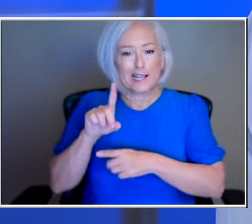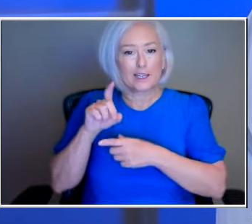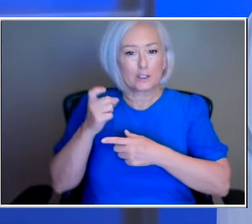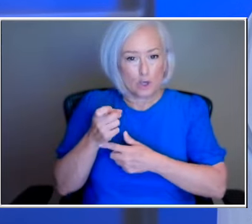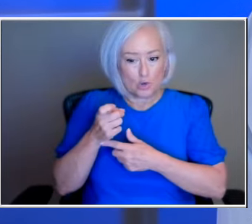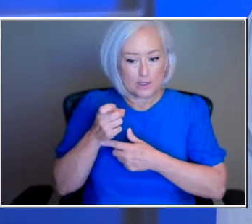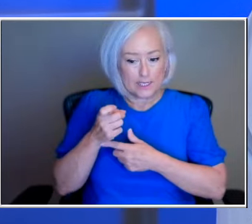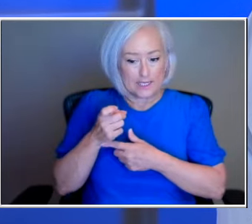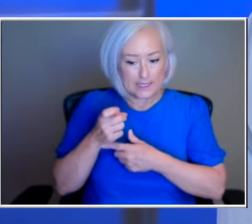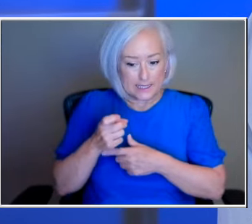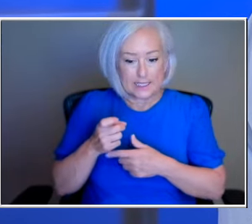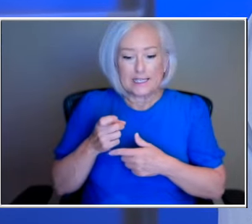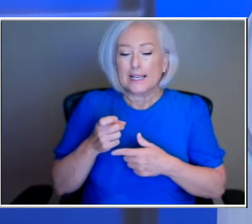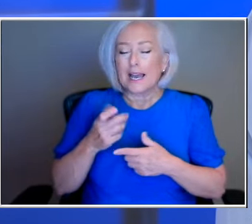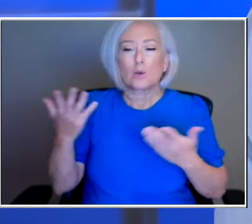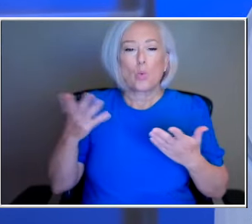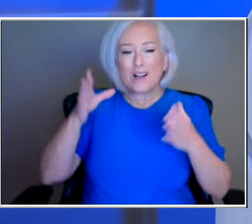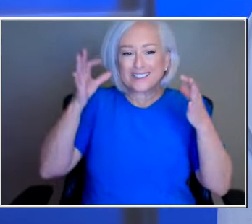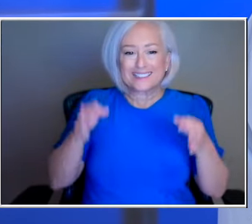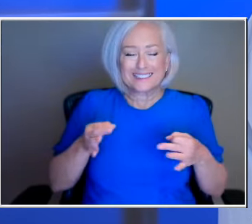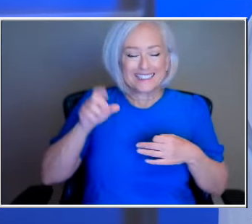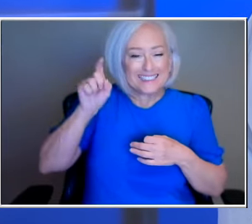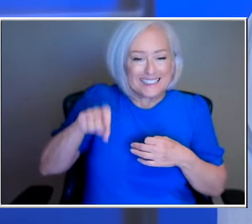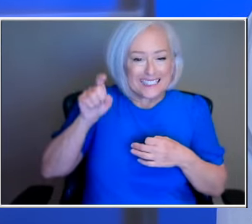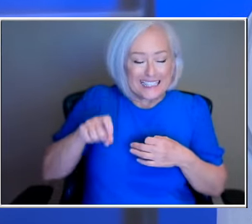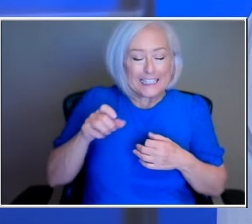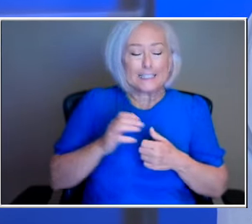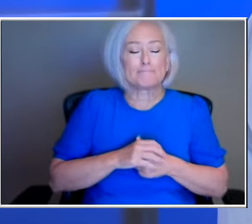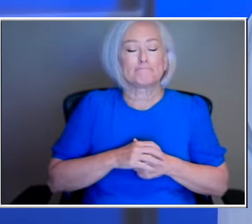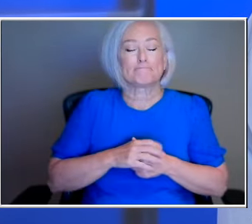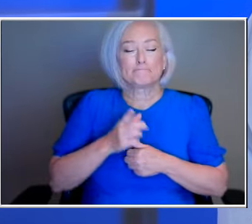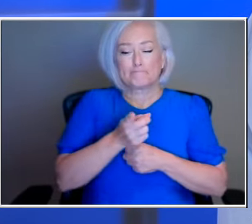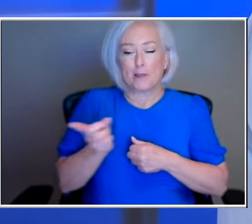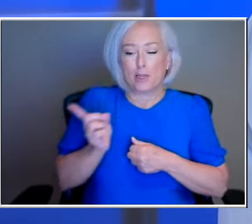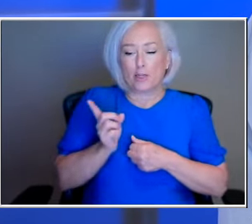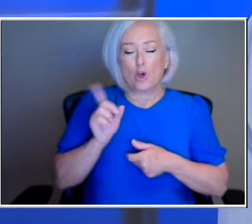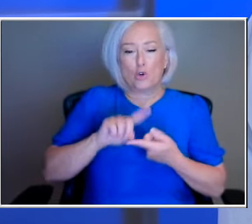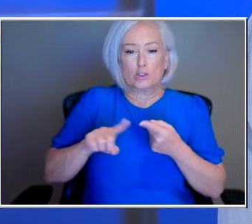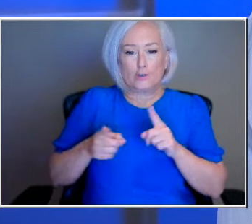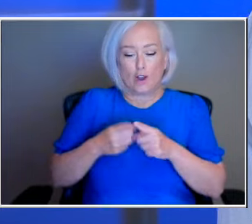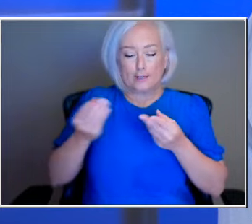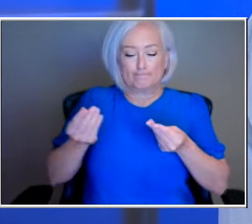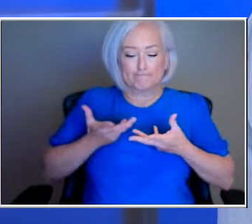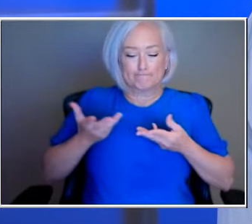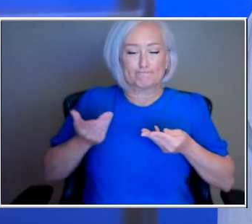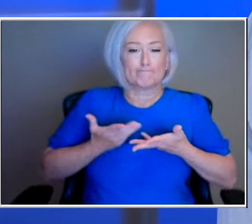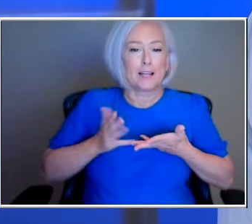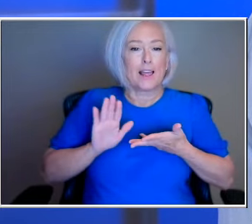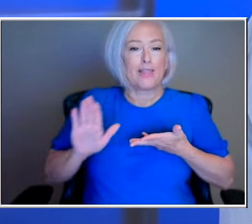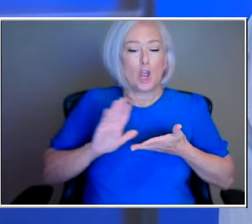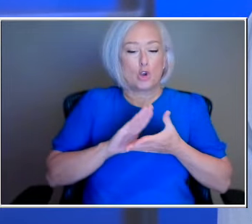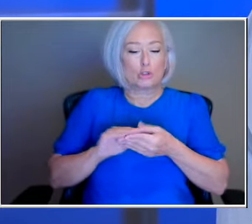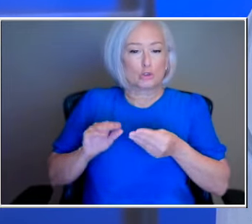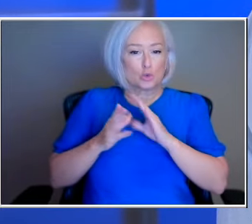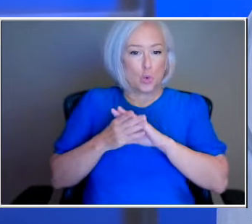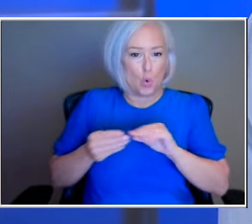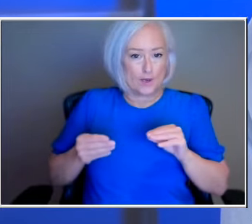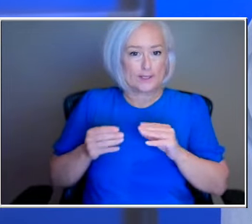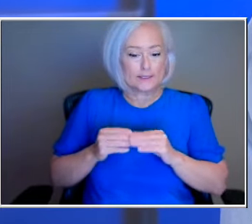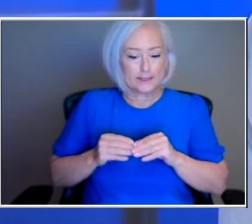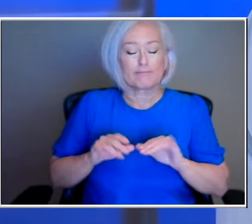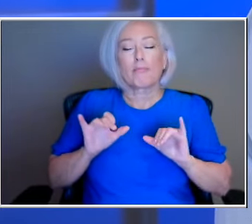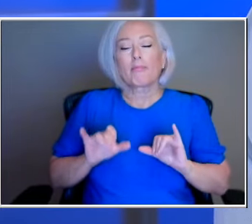were needing to make, and they shared just their stories with us. And I would offer that the